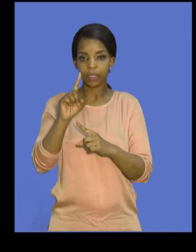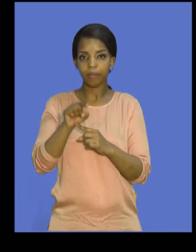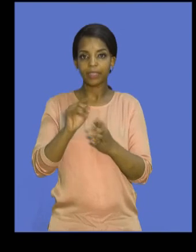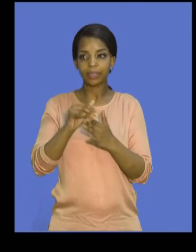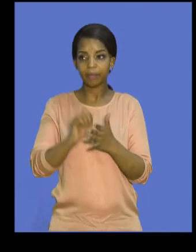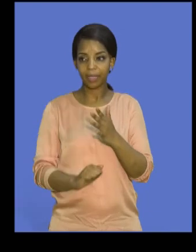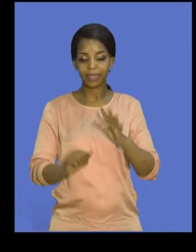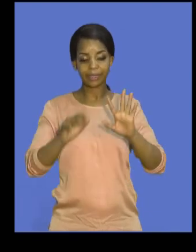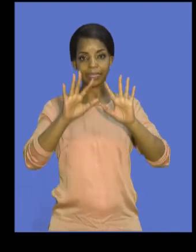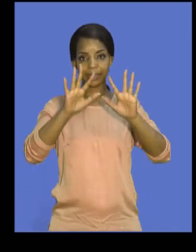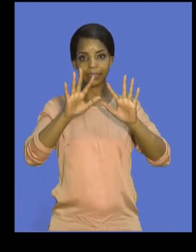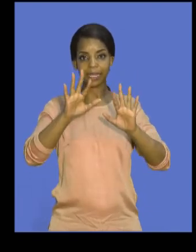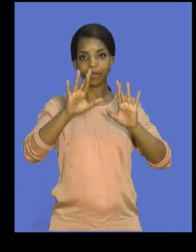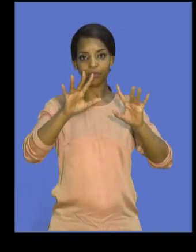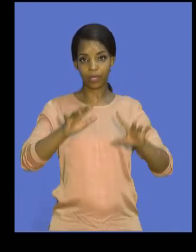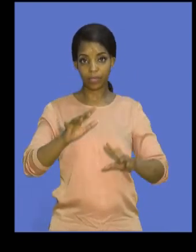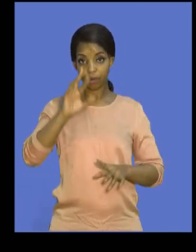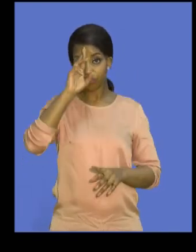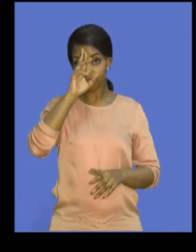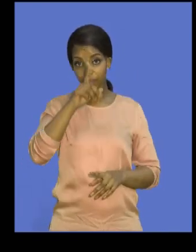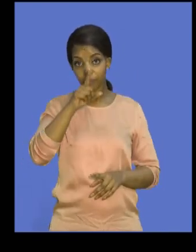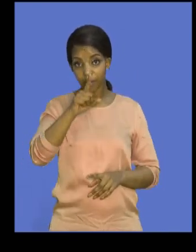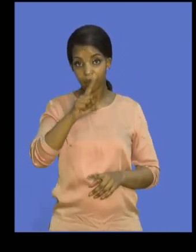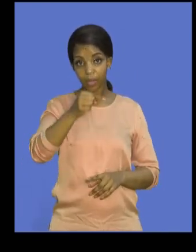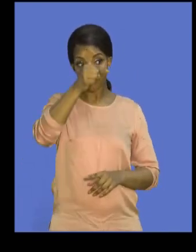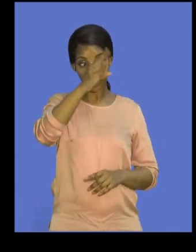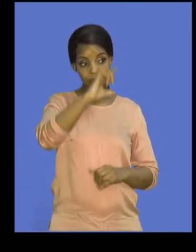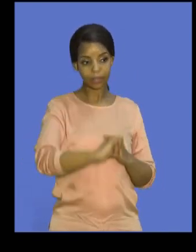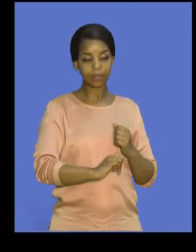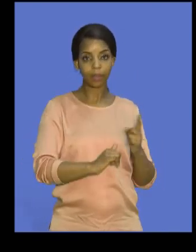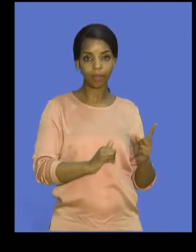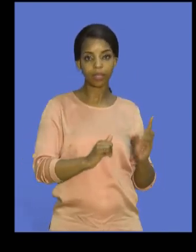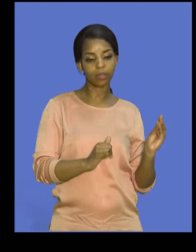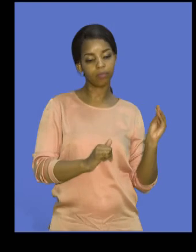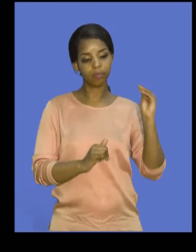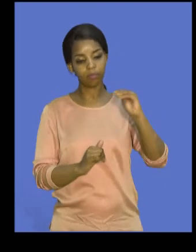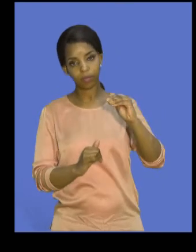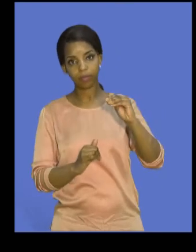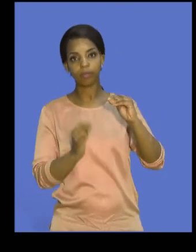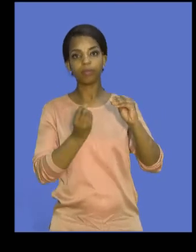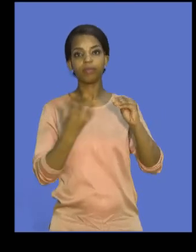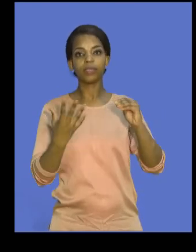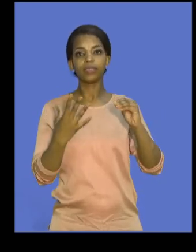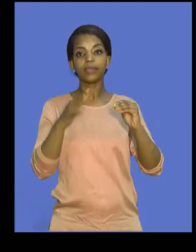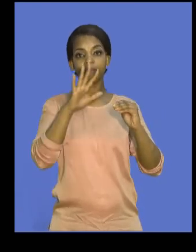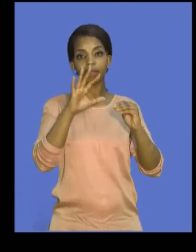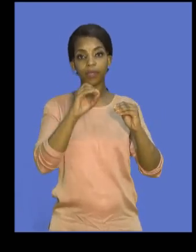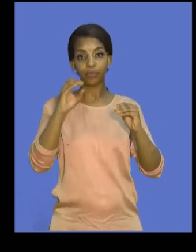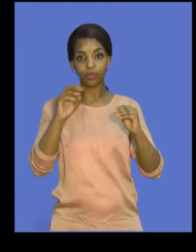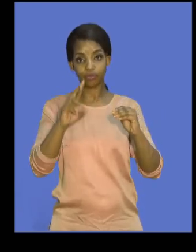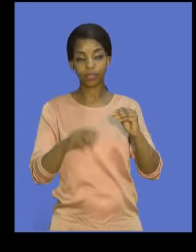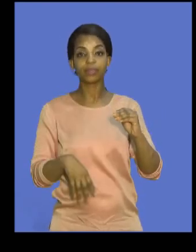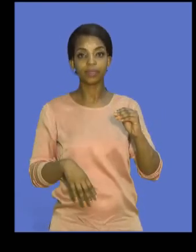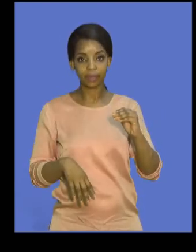because remember, the first month they started with putting in the bank 500 rands. So that's why we're going to minus